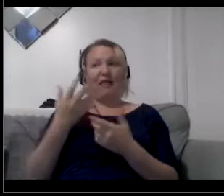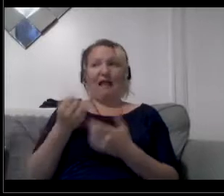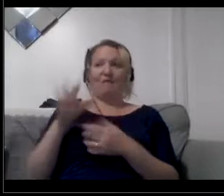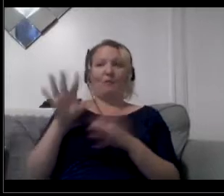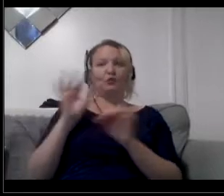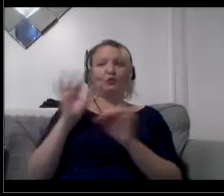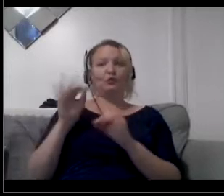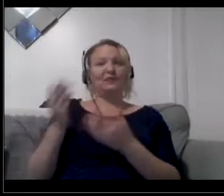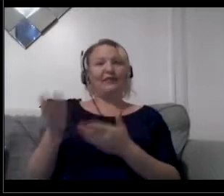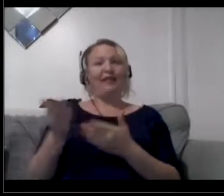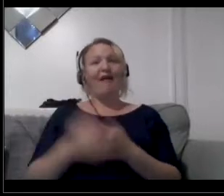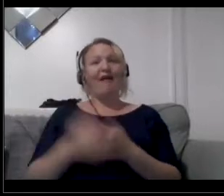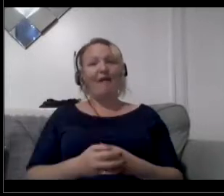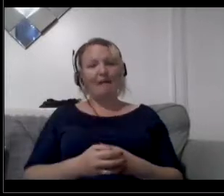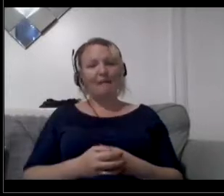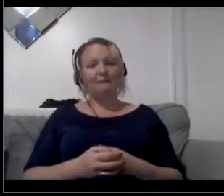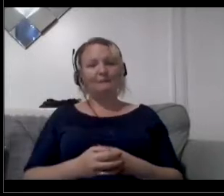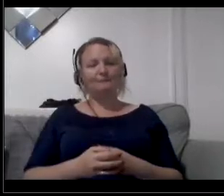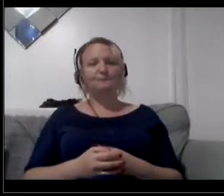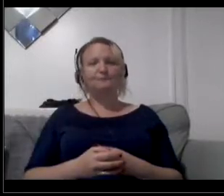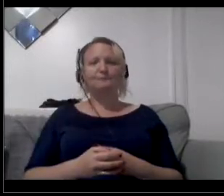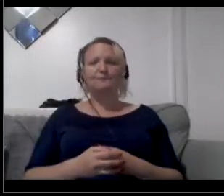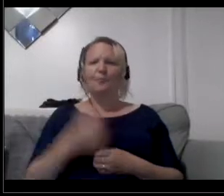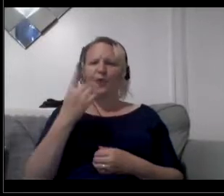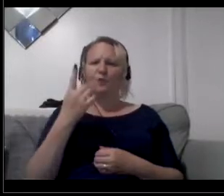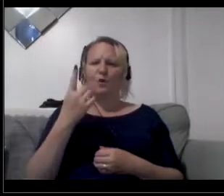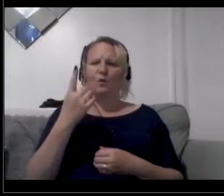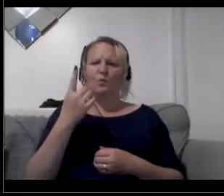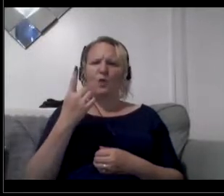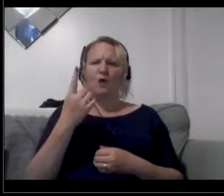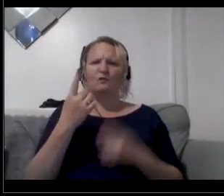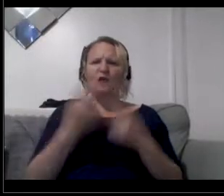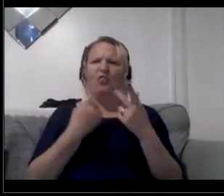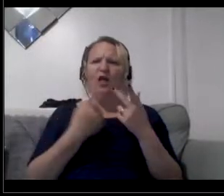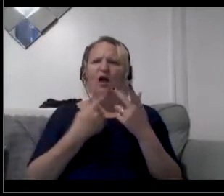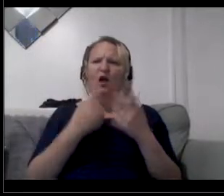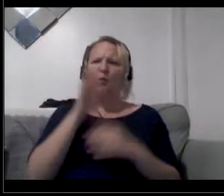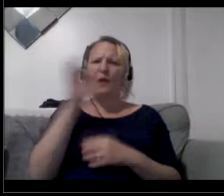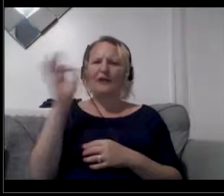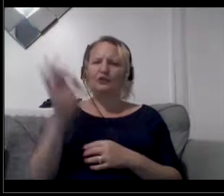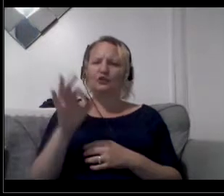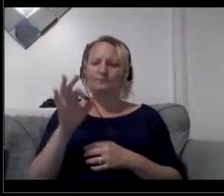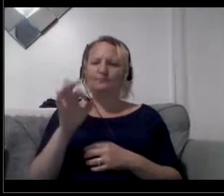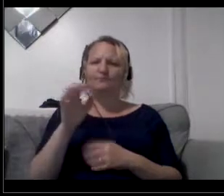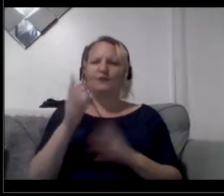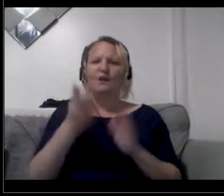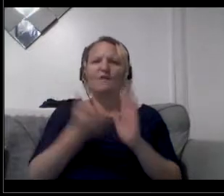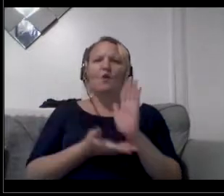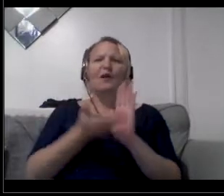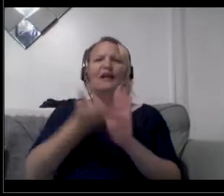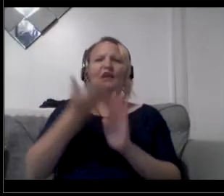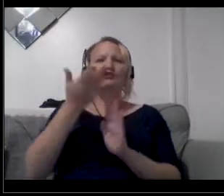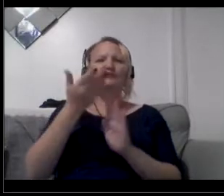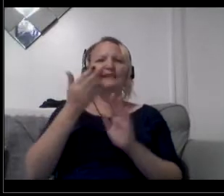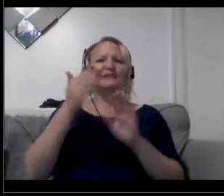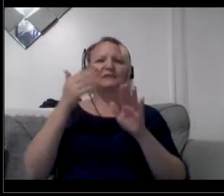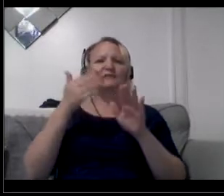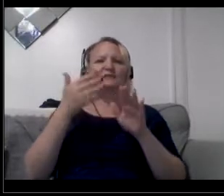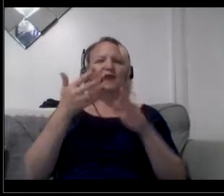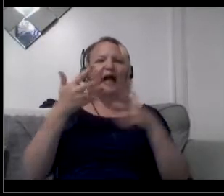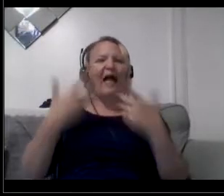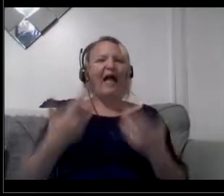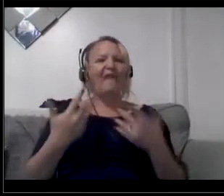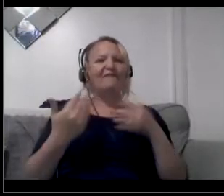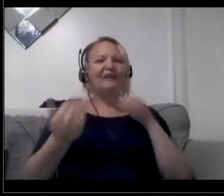that. We've had one other question come in asking us about the increase in traffic of heavy vehicles on